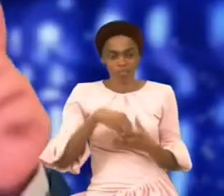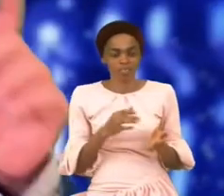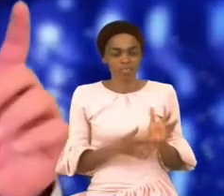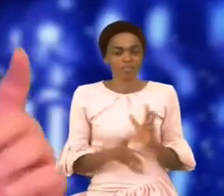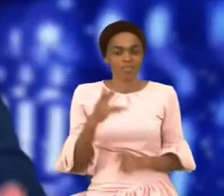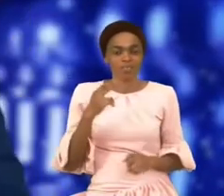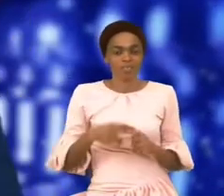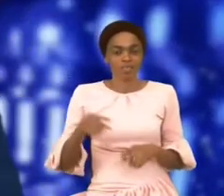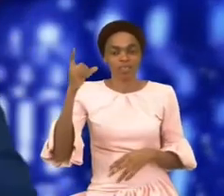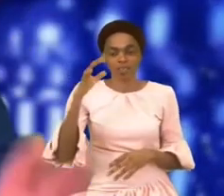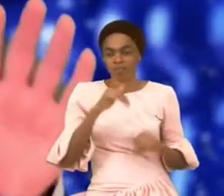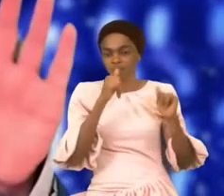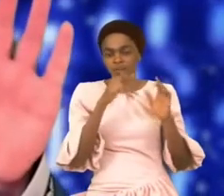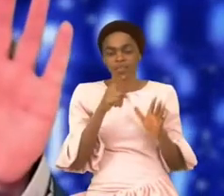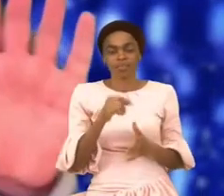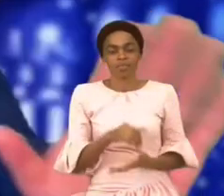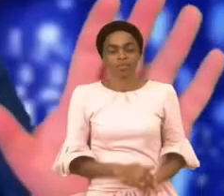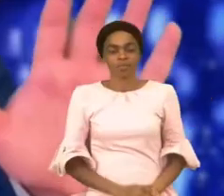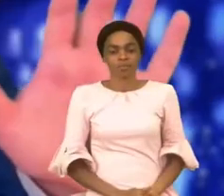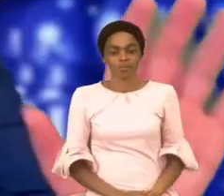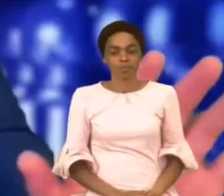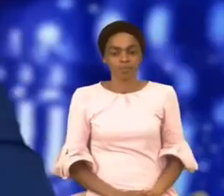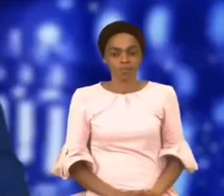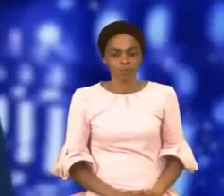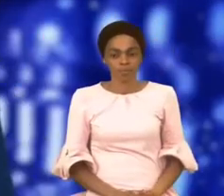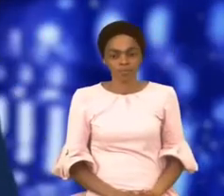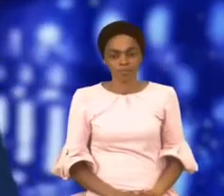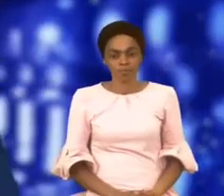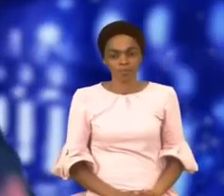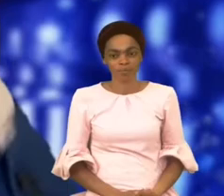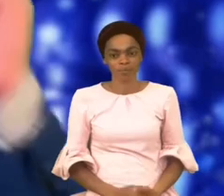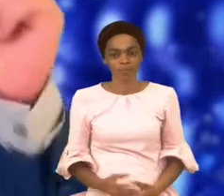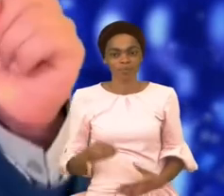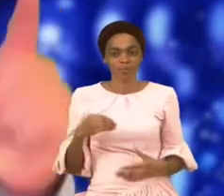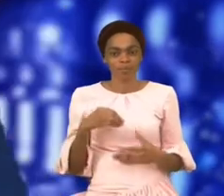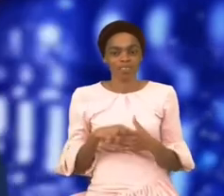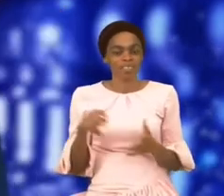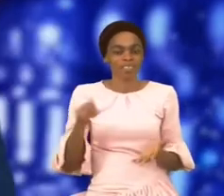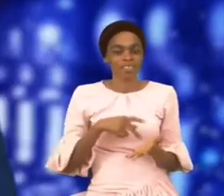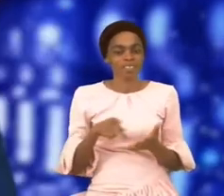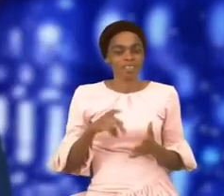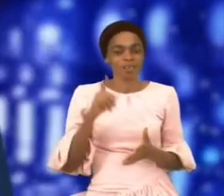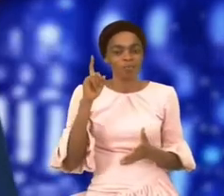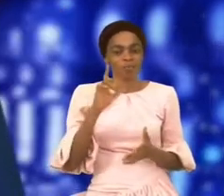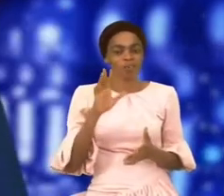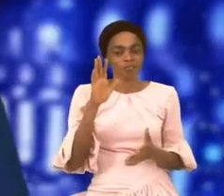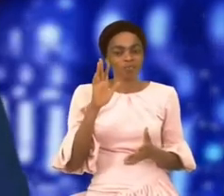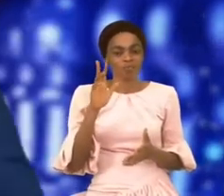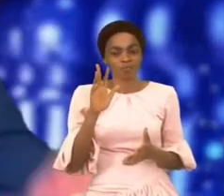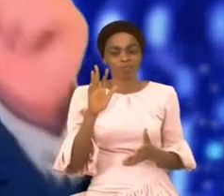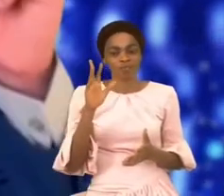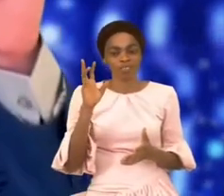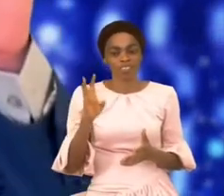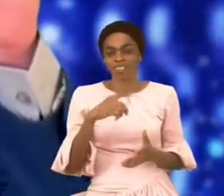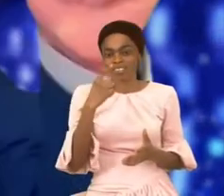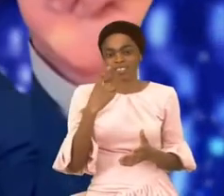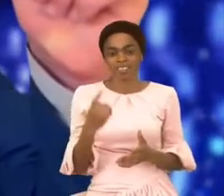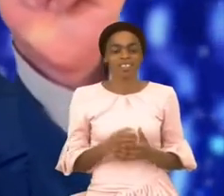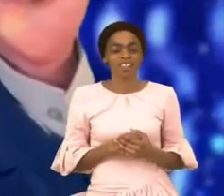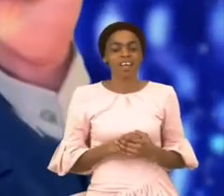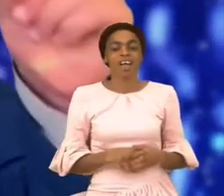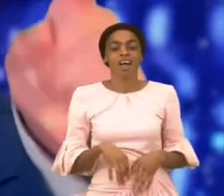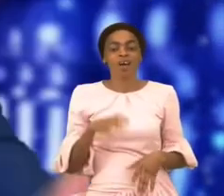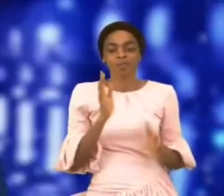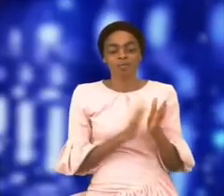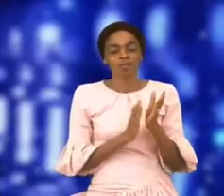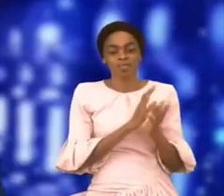In Psalm 150, it says, praise the Lord, praise God in his sanctuary, praise him